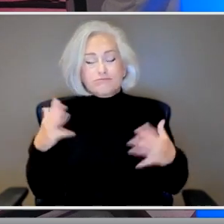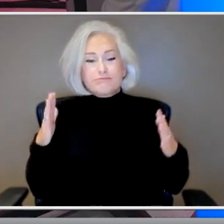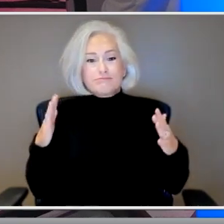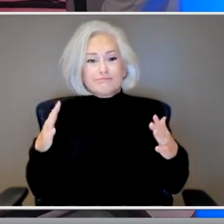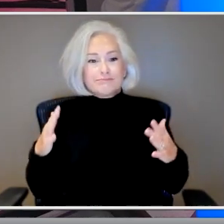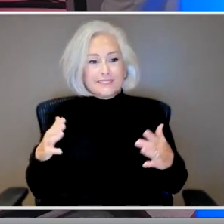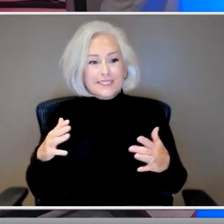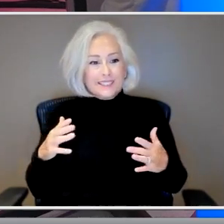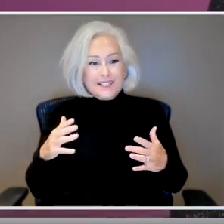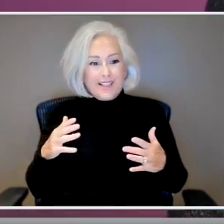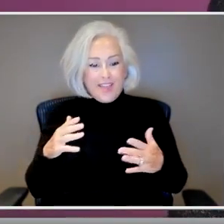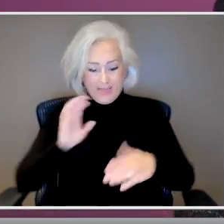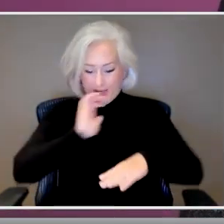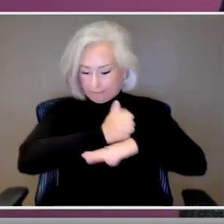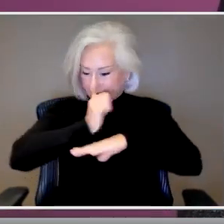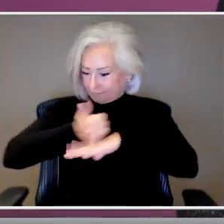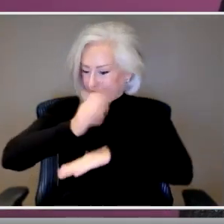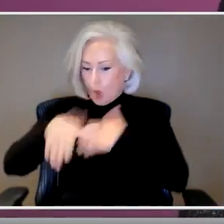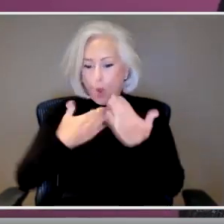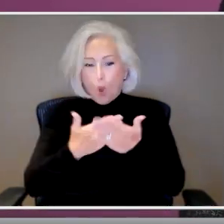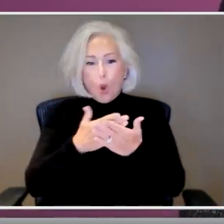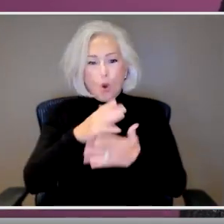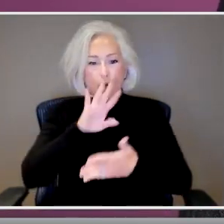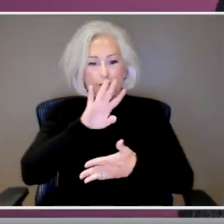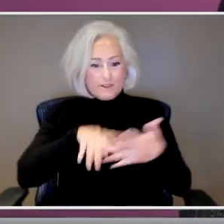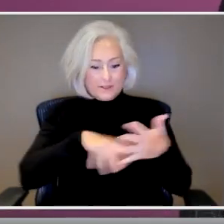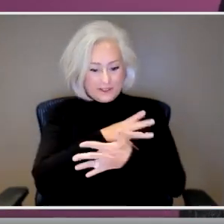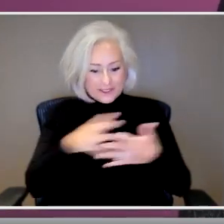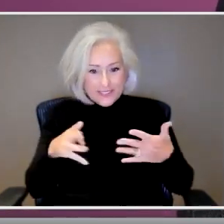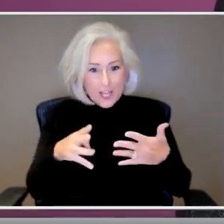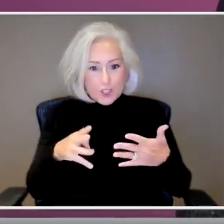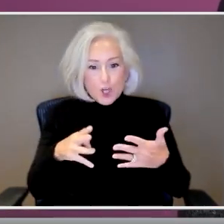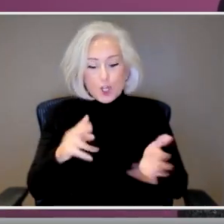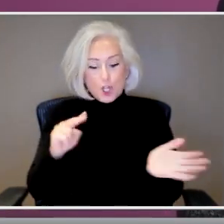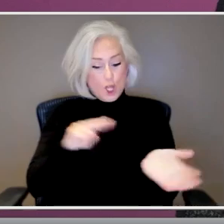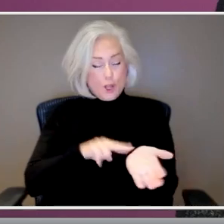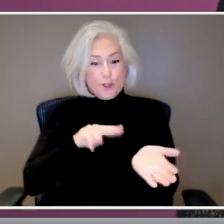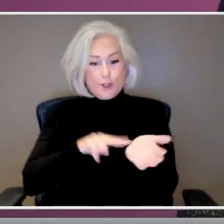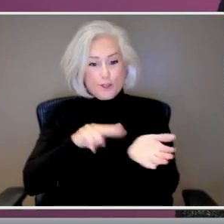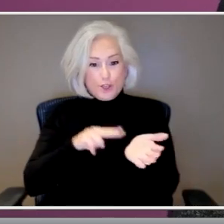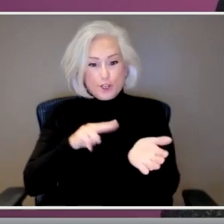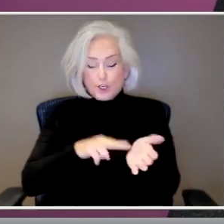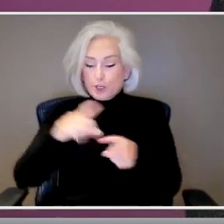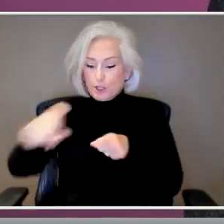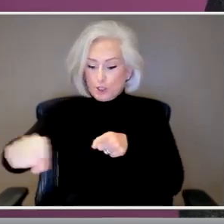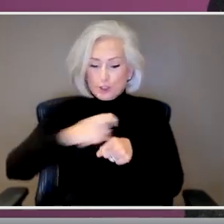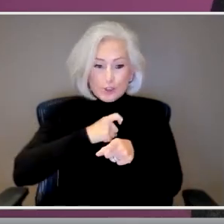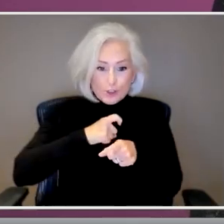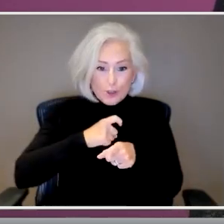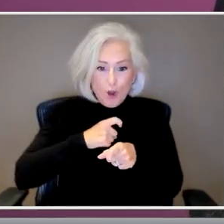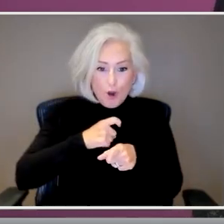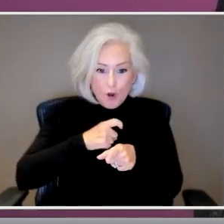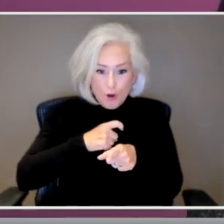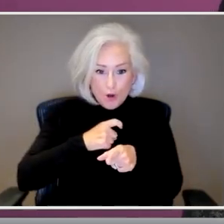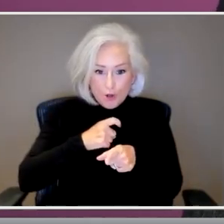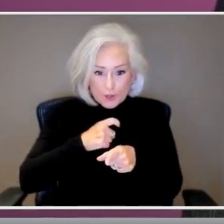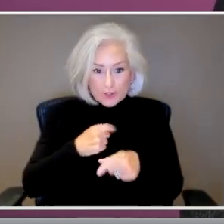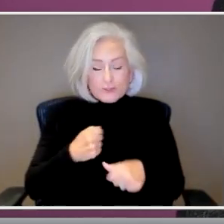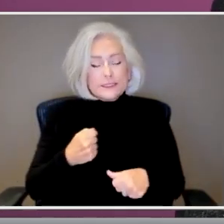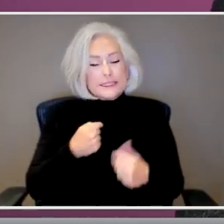stuff scheduled, and the scheduling nurse called me back. And after I read some things